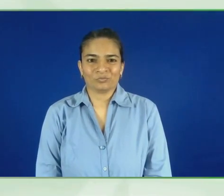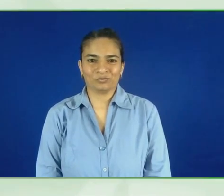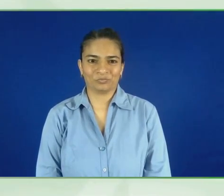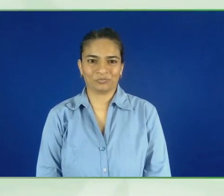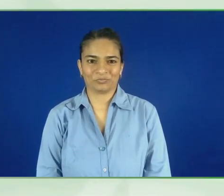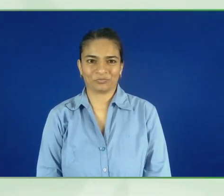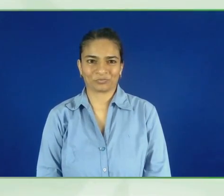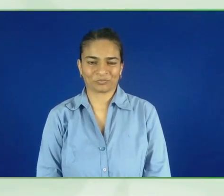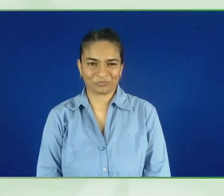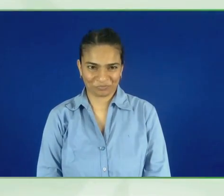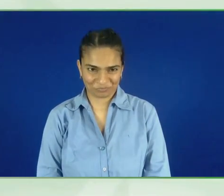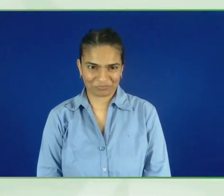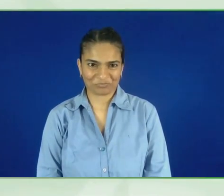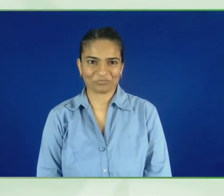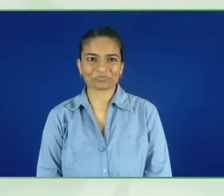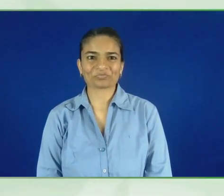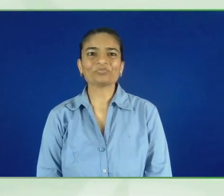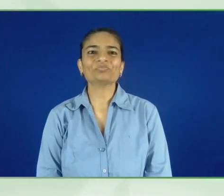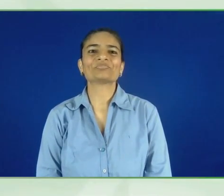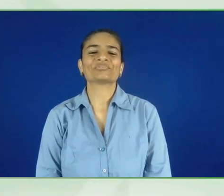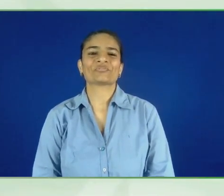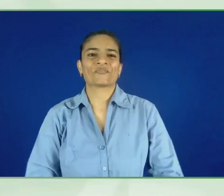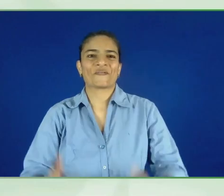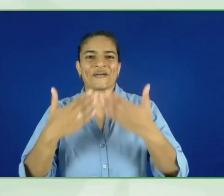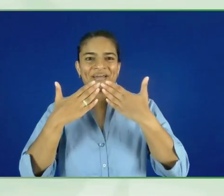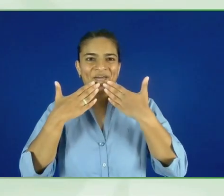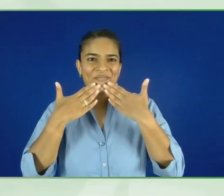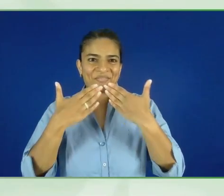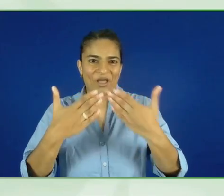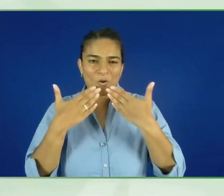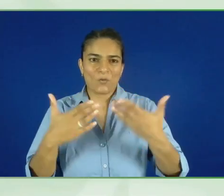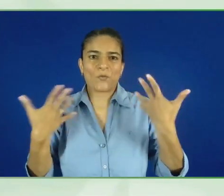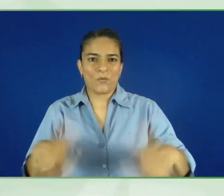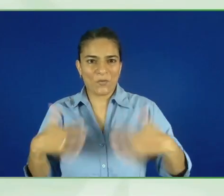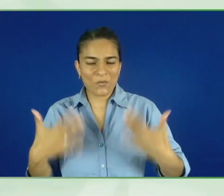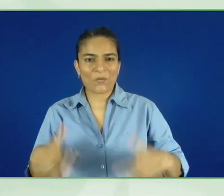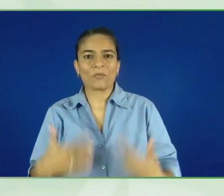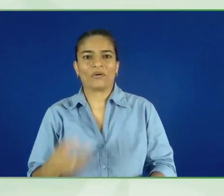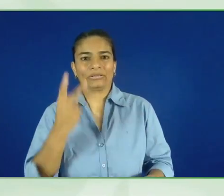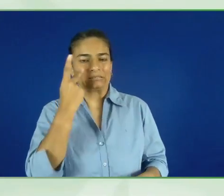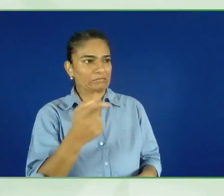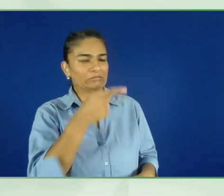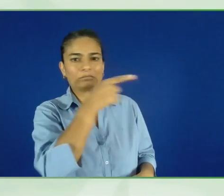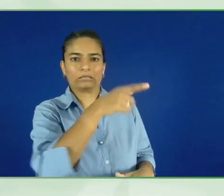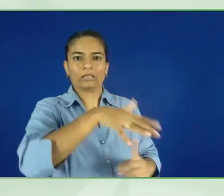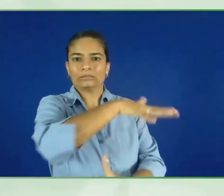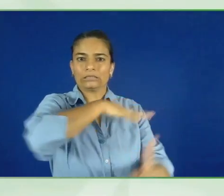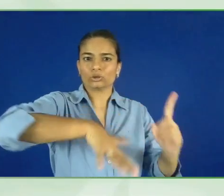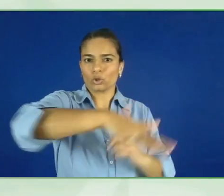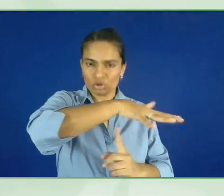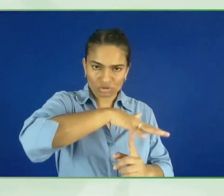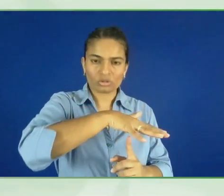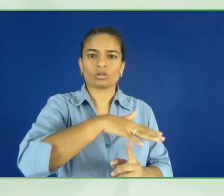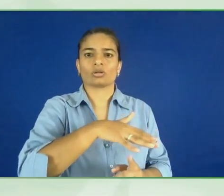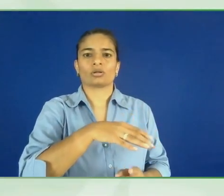Thank you. Now we have explored situation in Argentina. Now, our